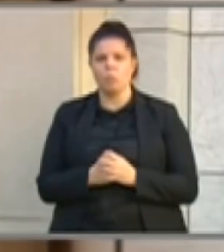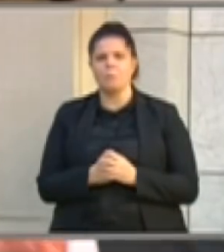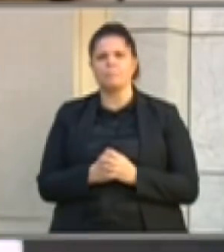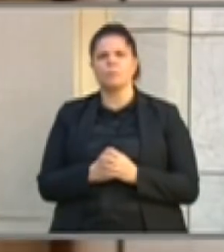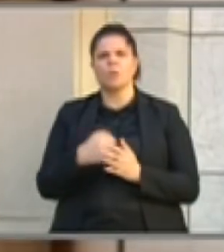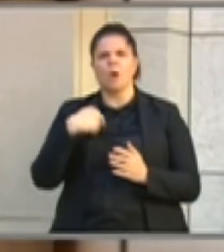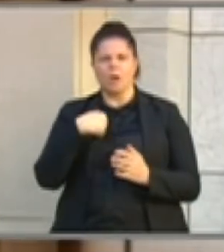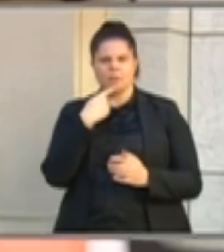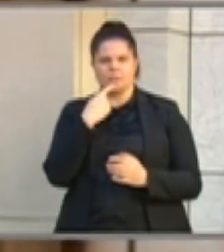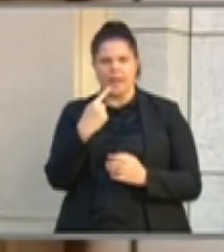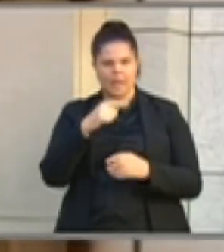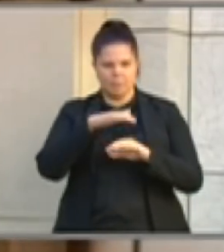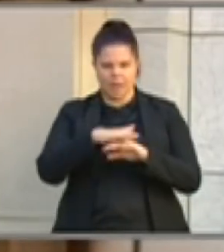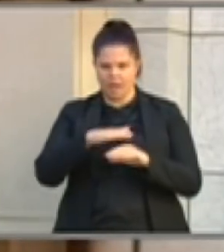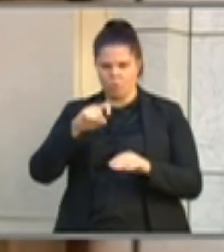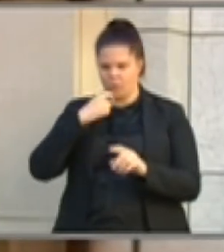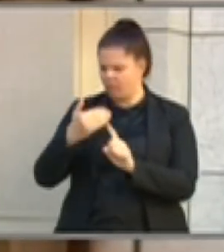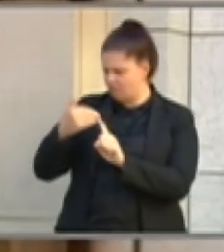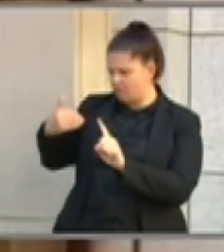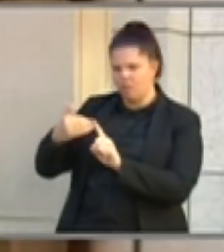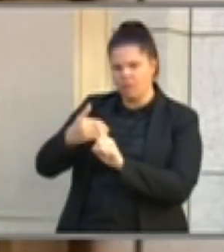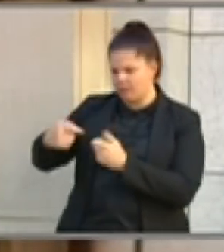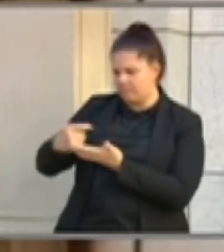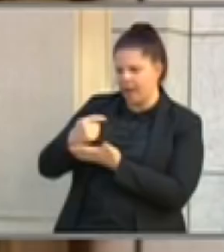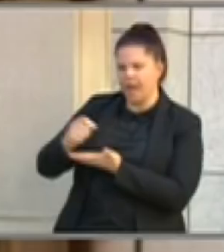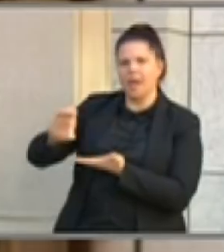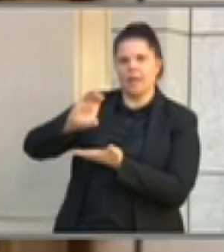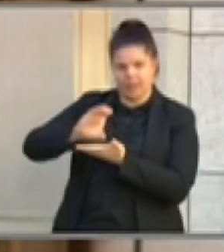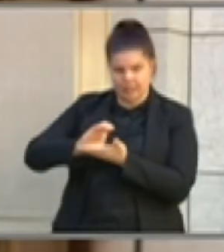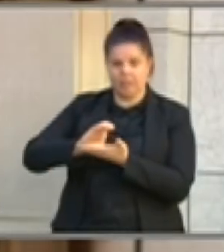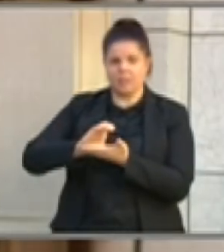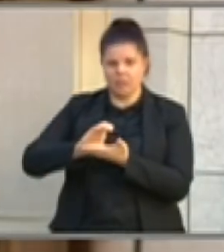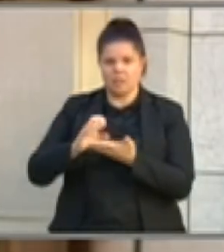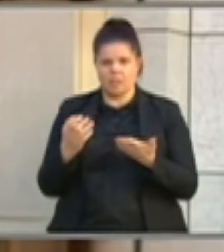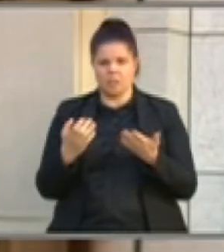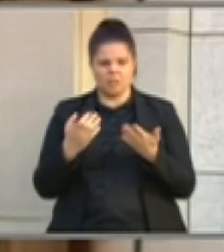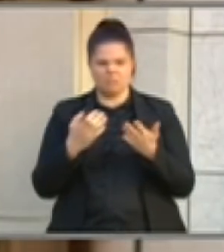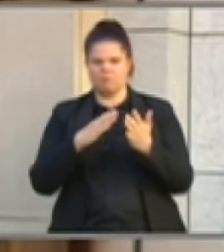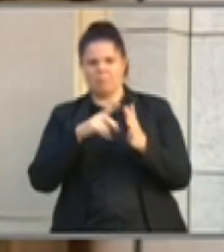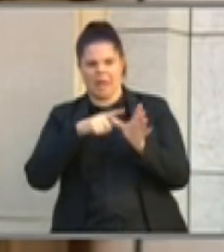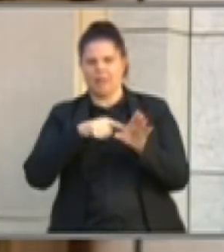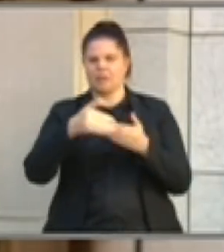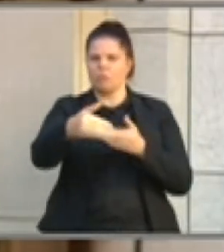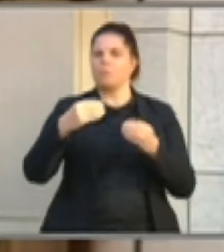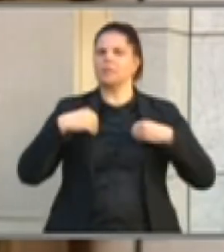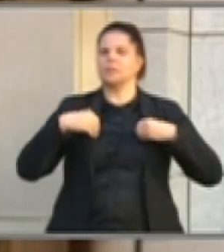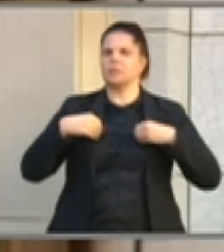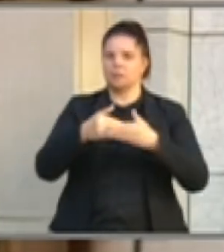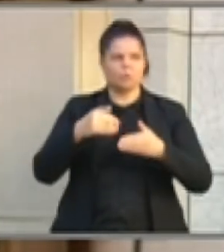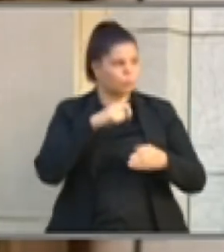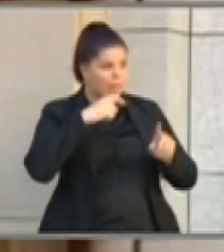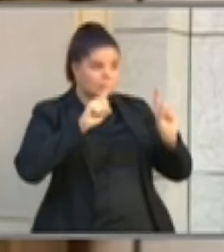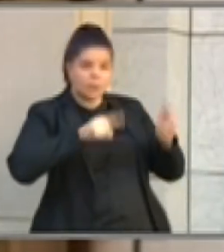companies on that date, but it applies back to now, from today. Well, what will happen is the businesses are using their